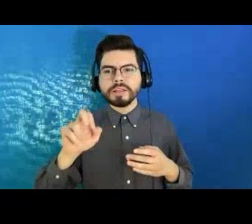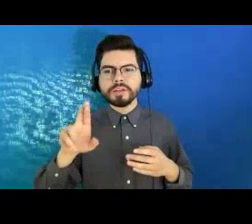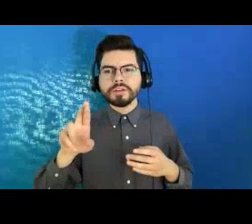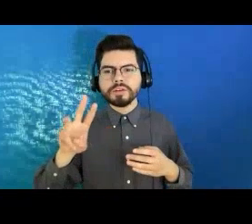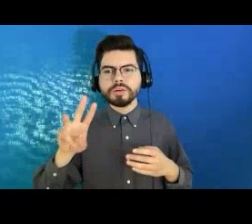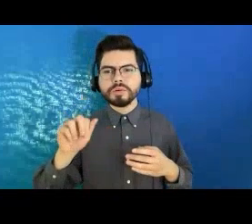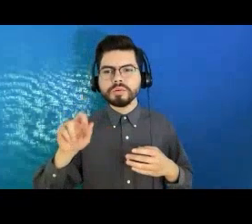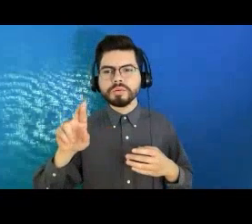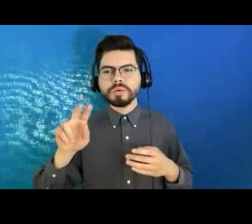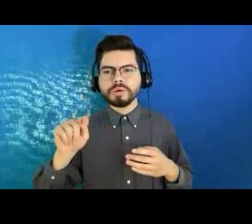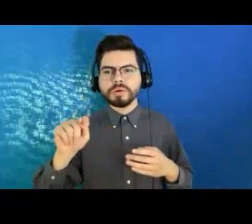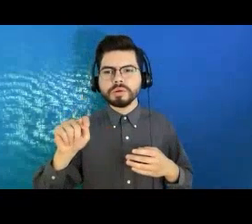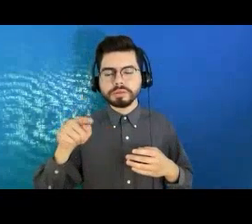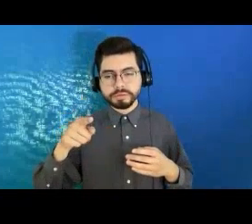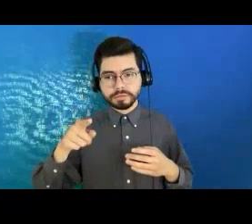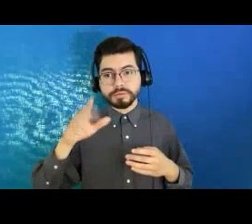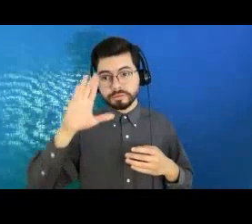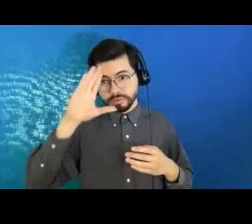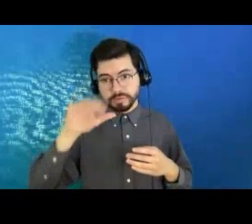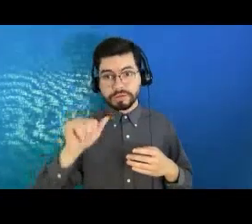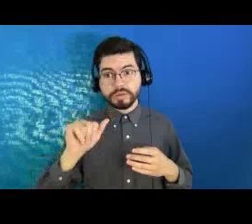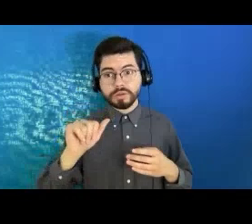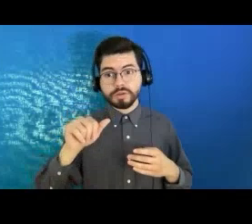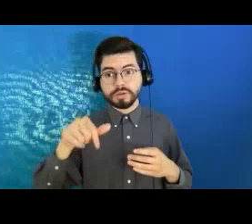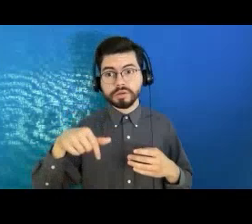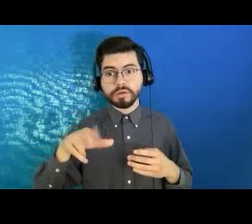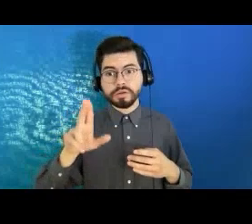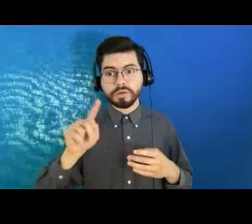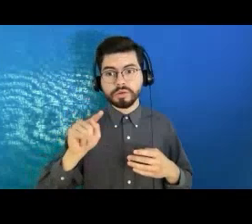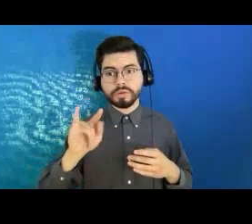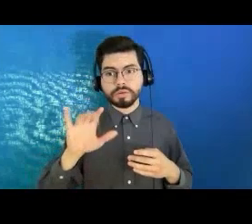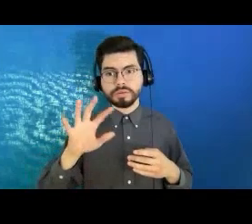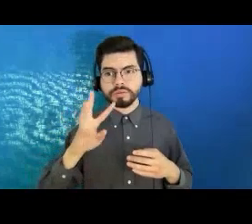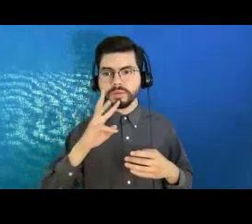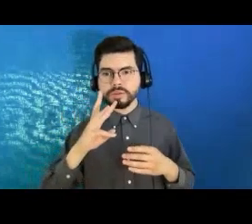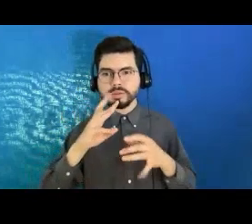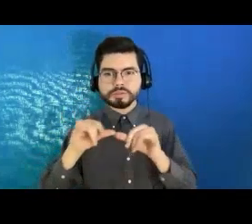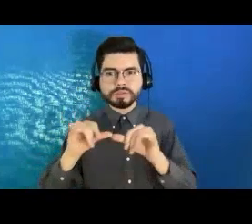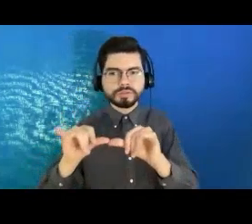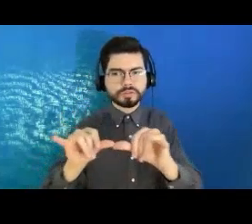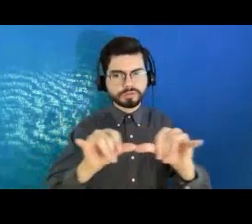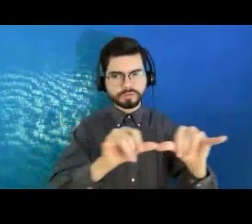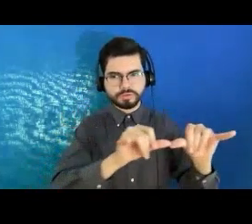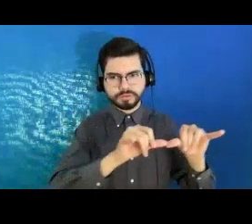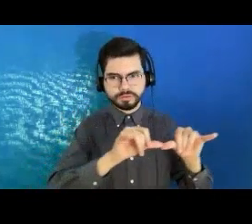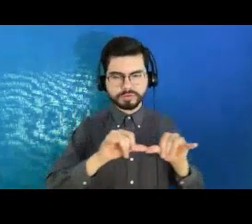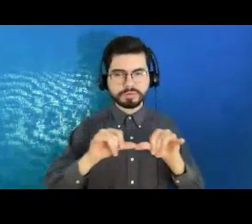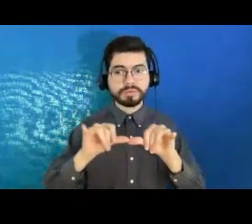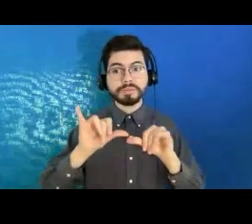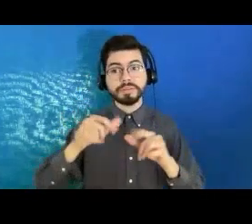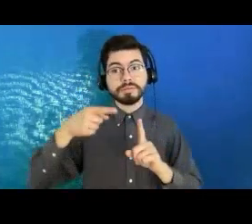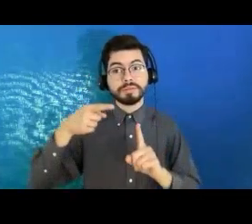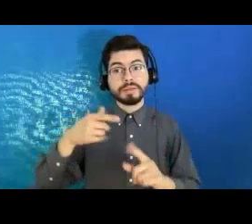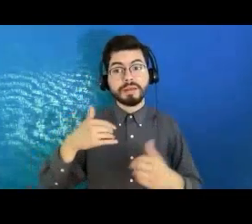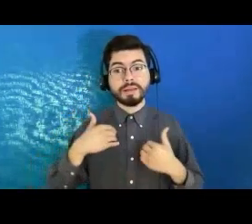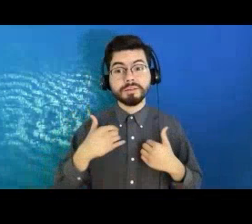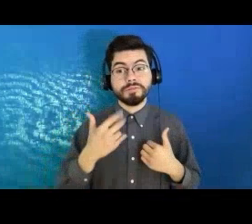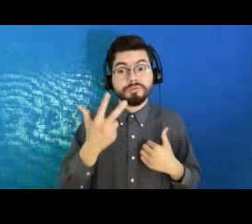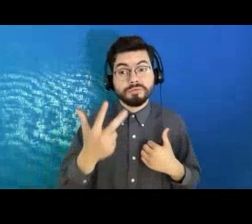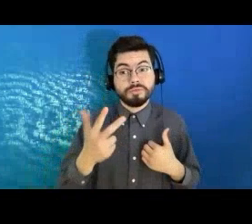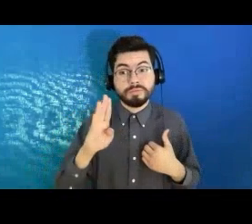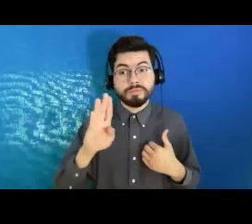aquatic surveys that were done like 10 years ago now, there were only at that point 3 bladderworts,